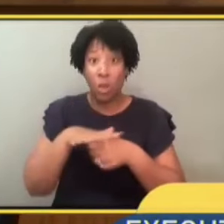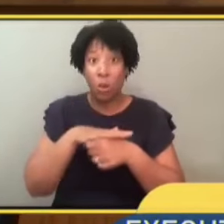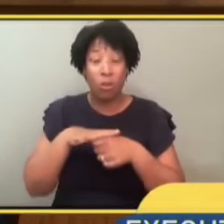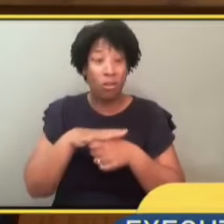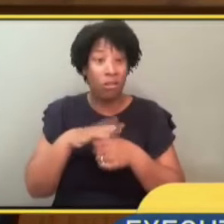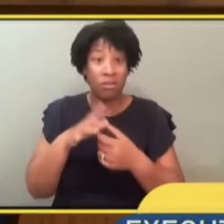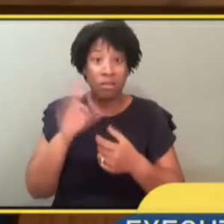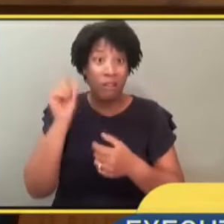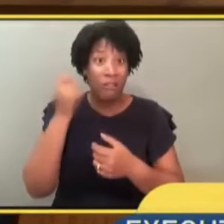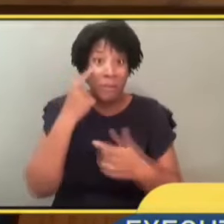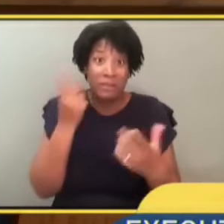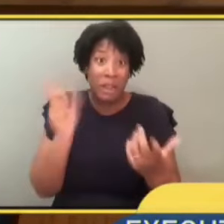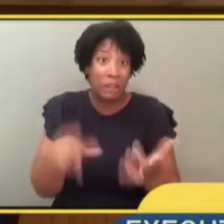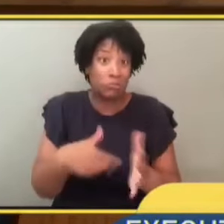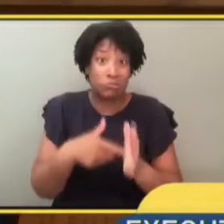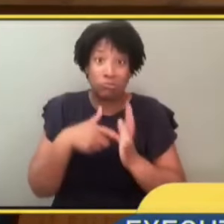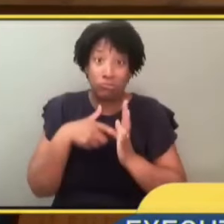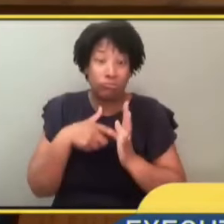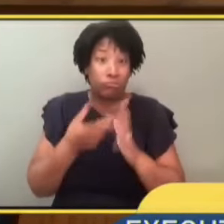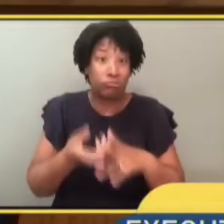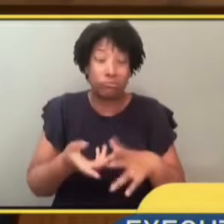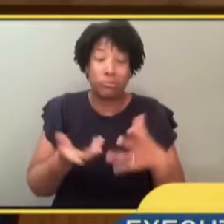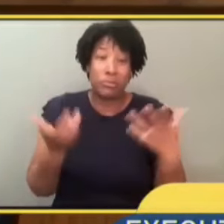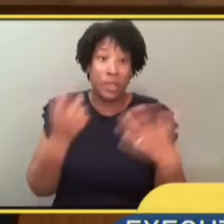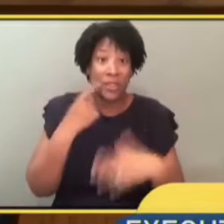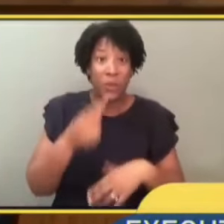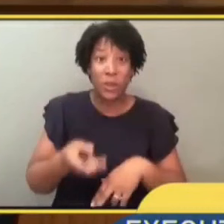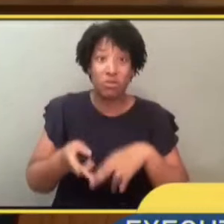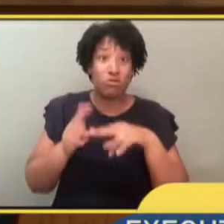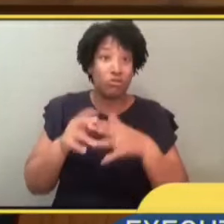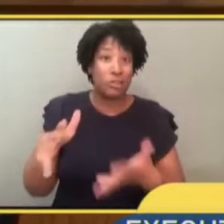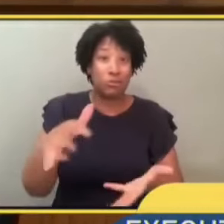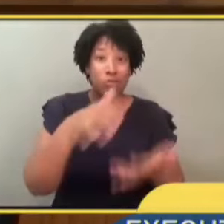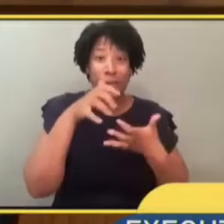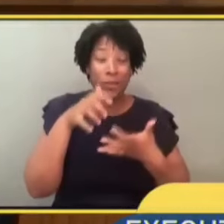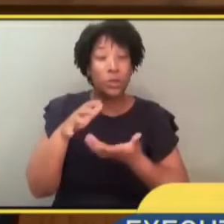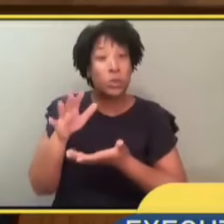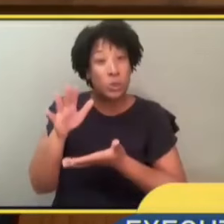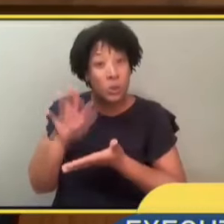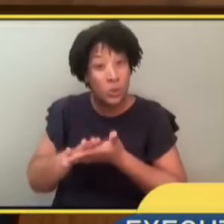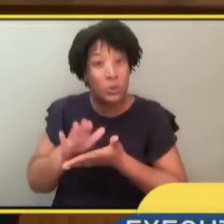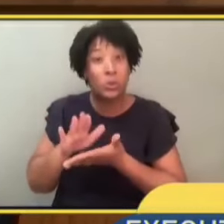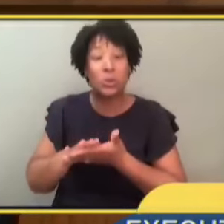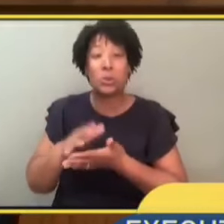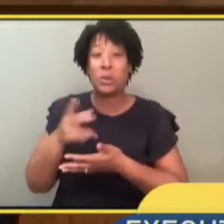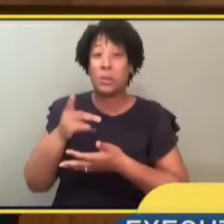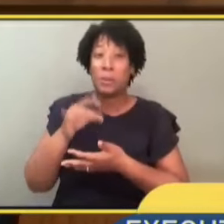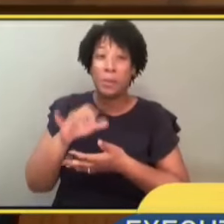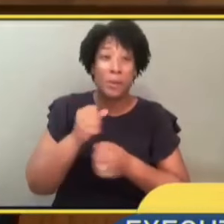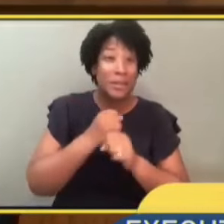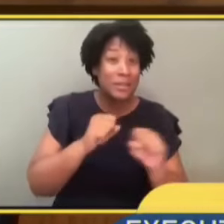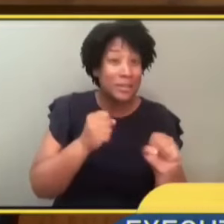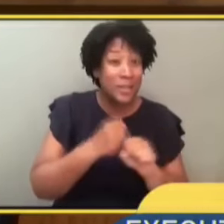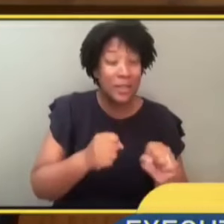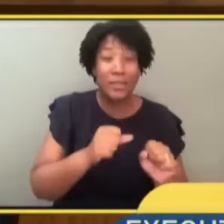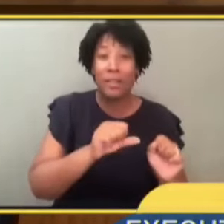any other way to increase revenue. And then our schools, our public safety, all the other